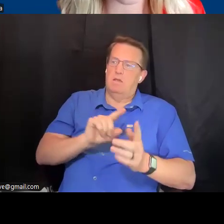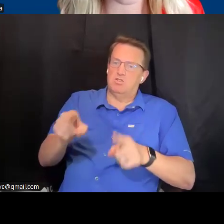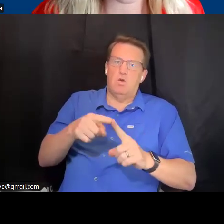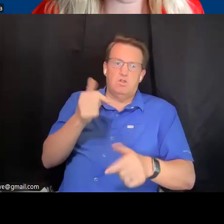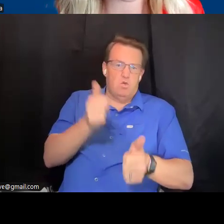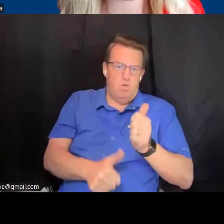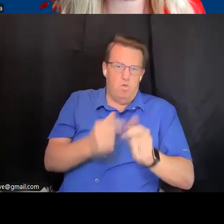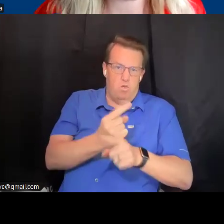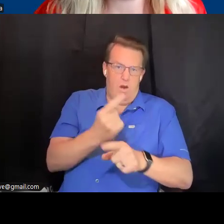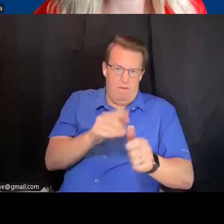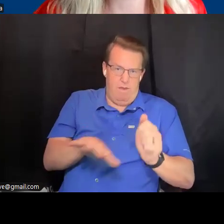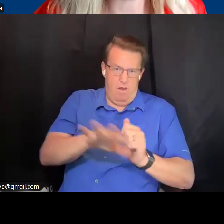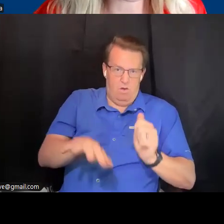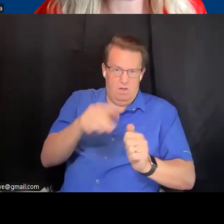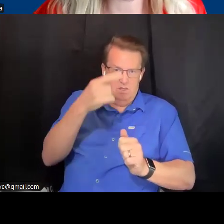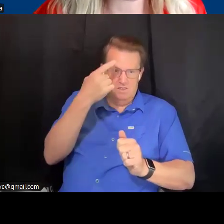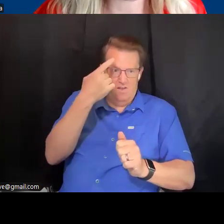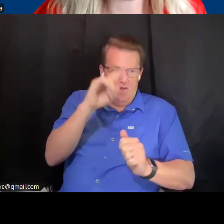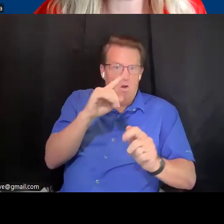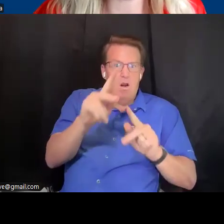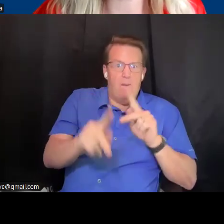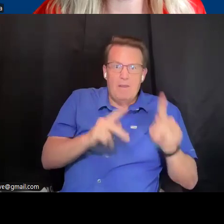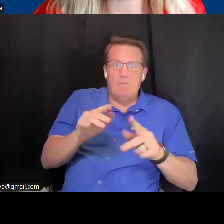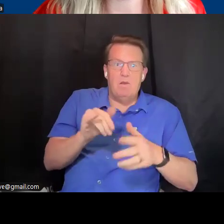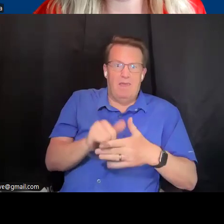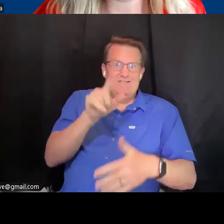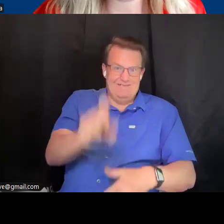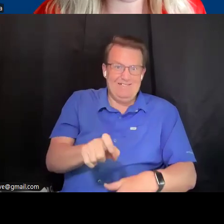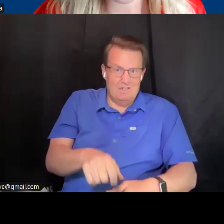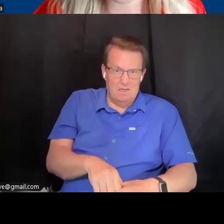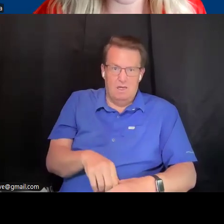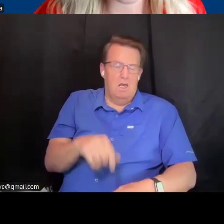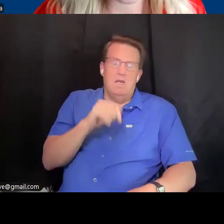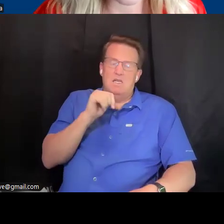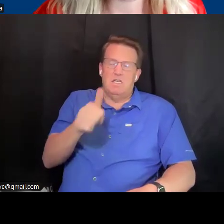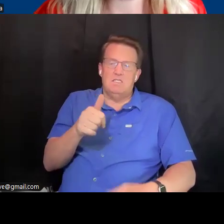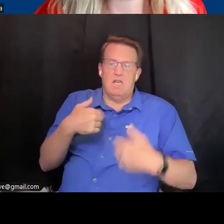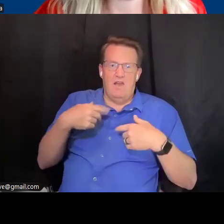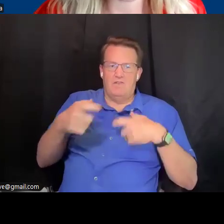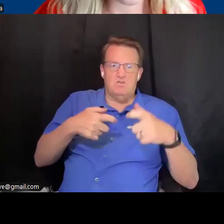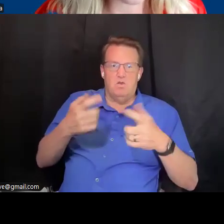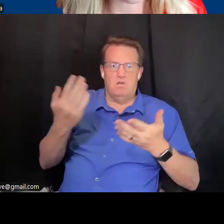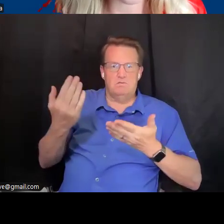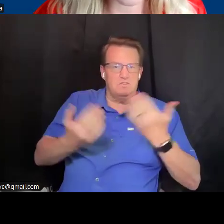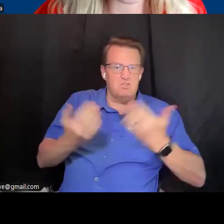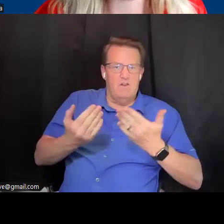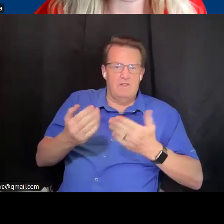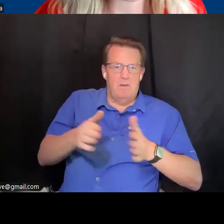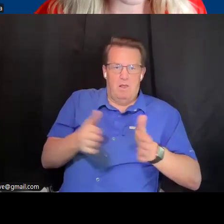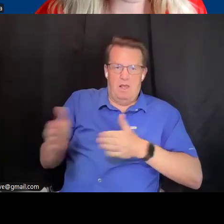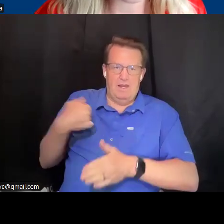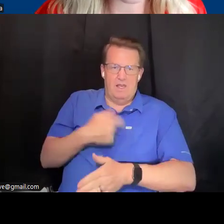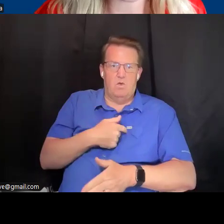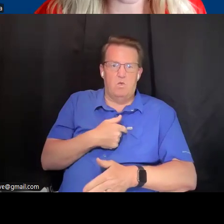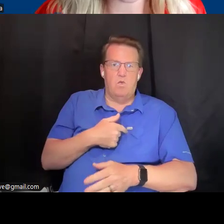our society. This is not a change to local control over any service planning, and we stand firmly in